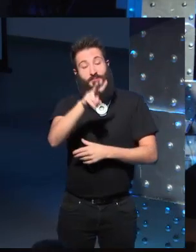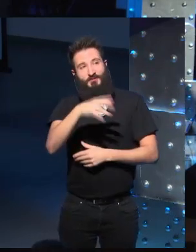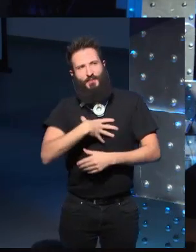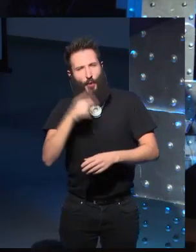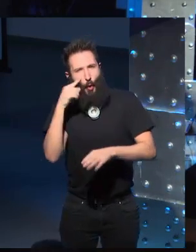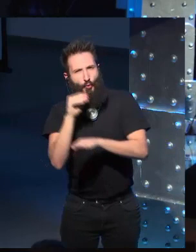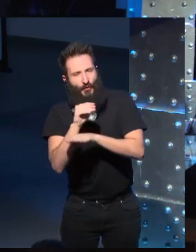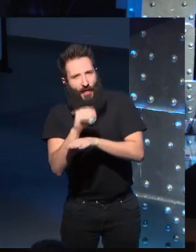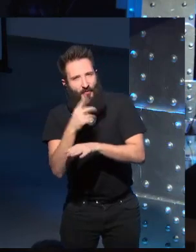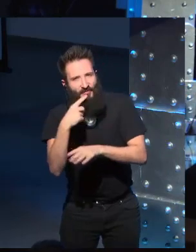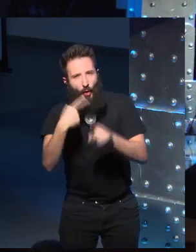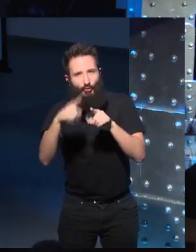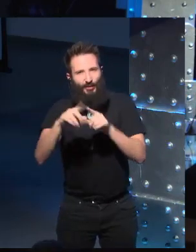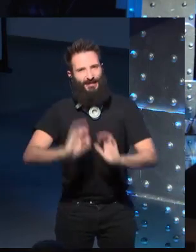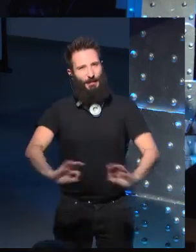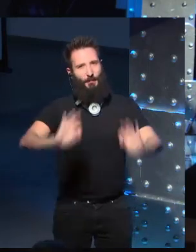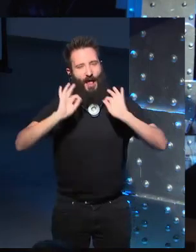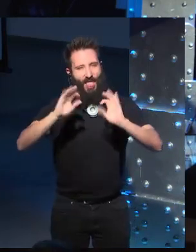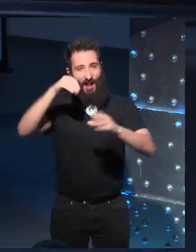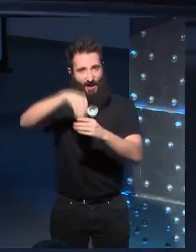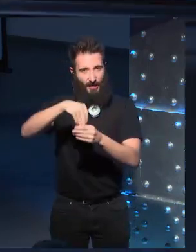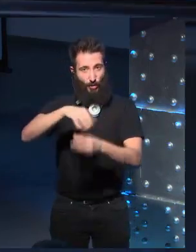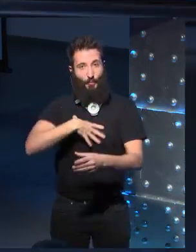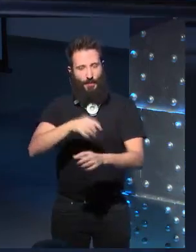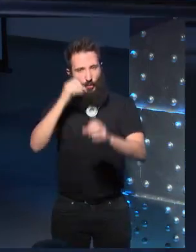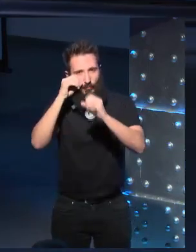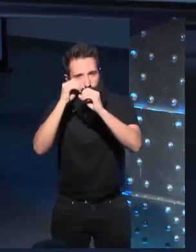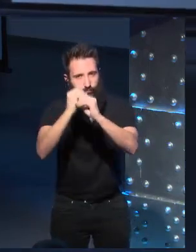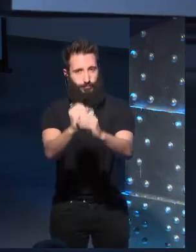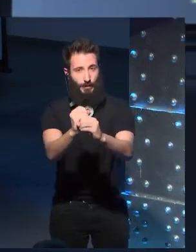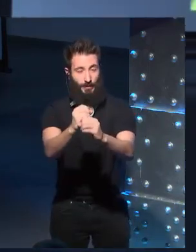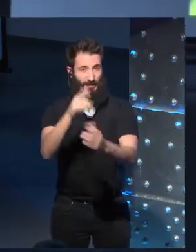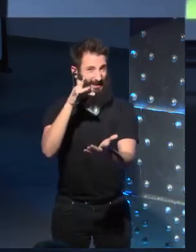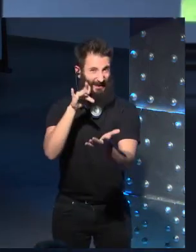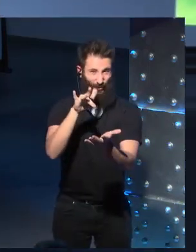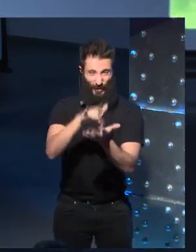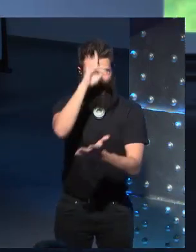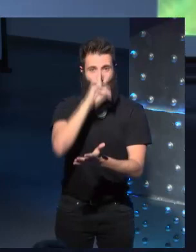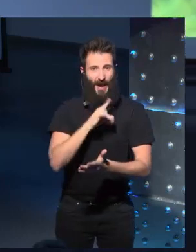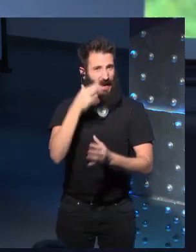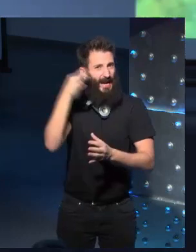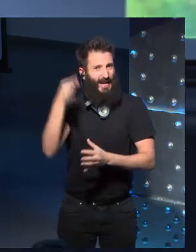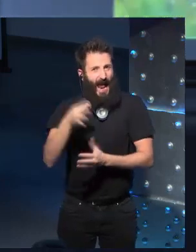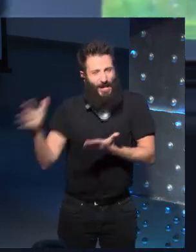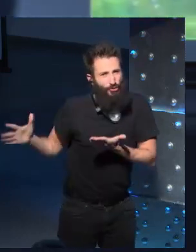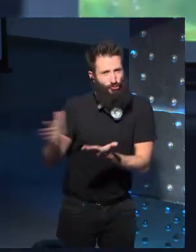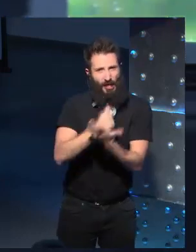happen in there. We can zoom in. All these are real pictures. There is no special effects whatsoever.